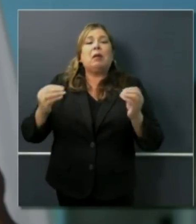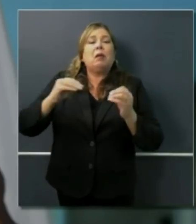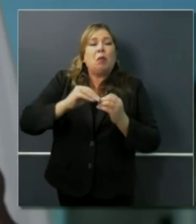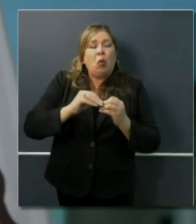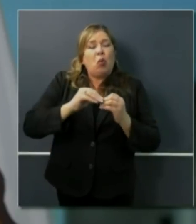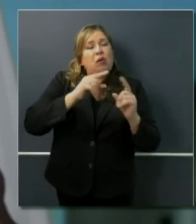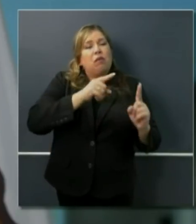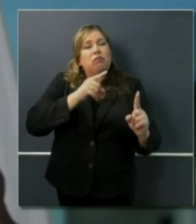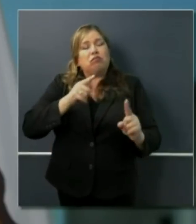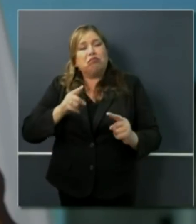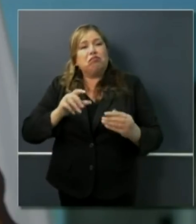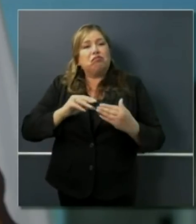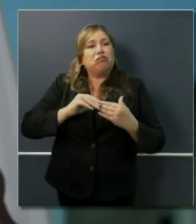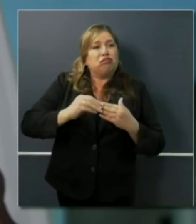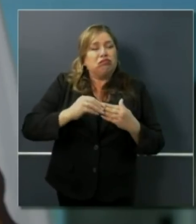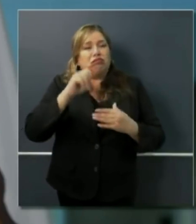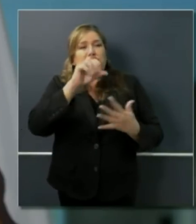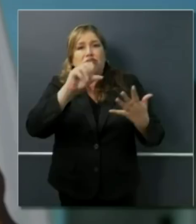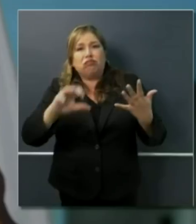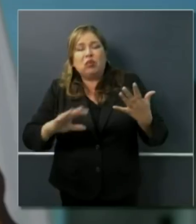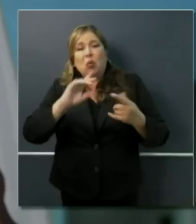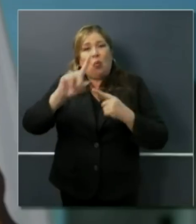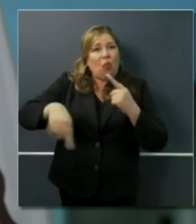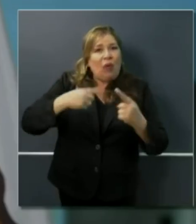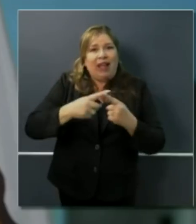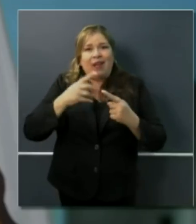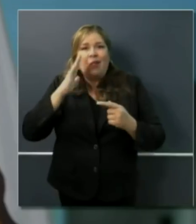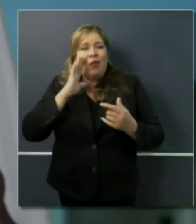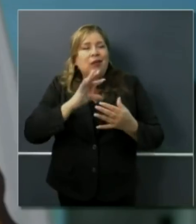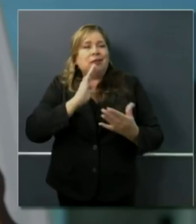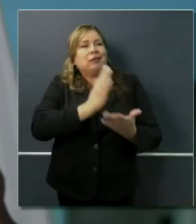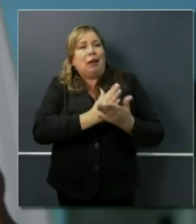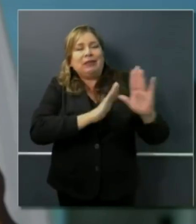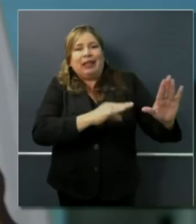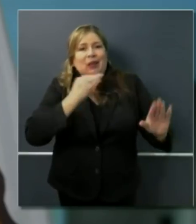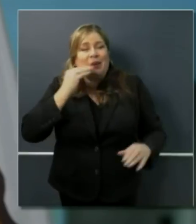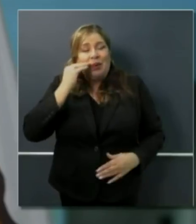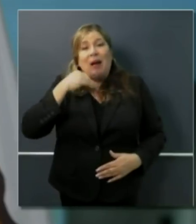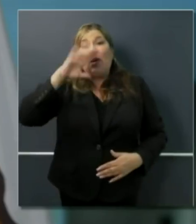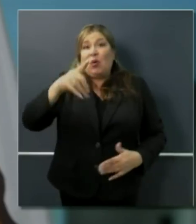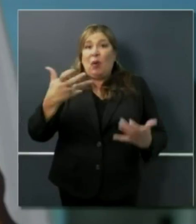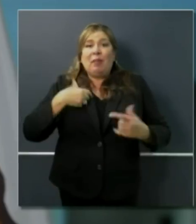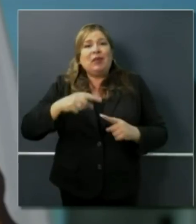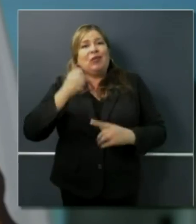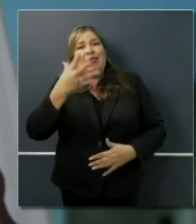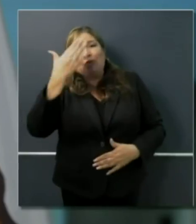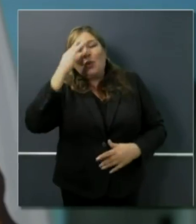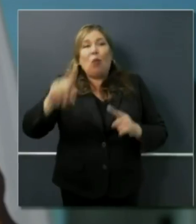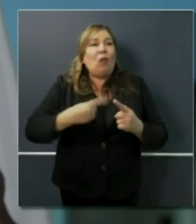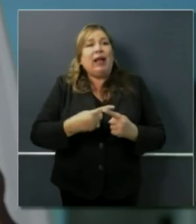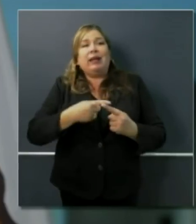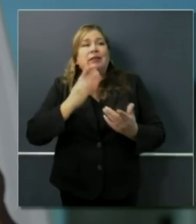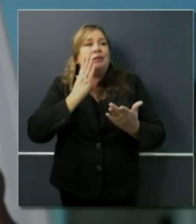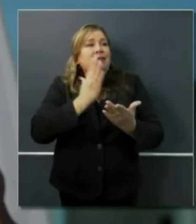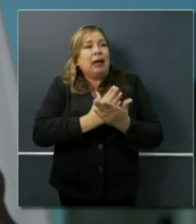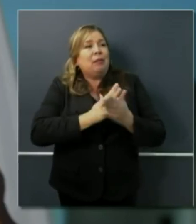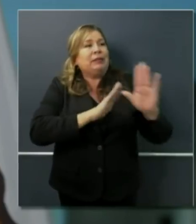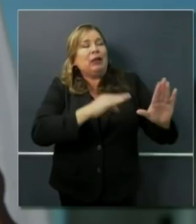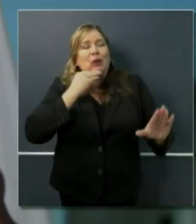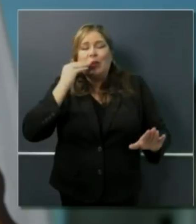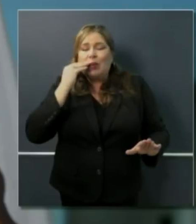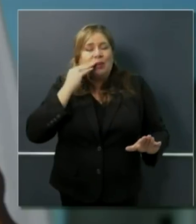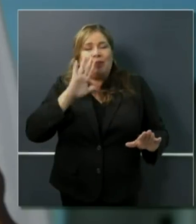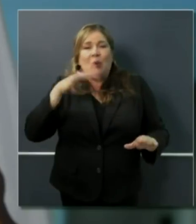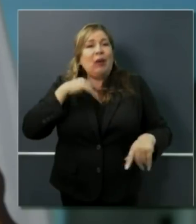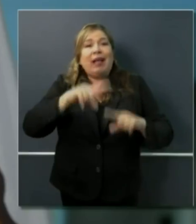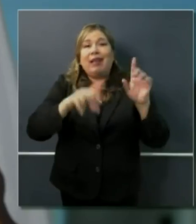prescriptive on giving people timelines. I know you want the timeline, but we can't get ahead of ourselves and dream of regretting. Let's